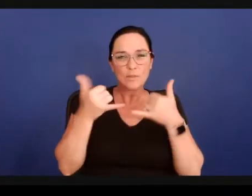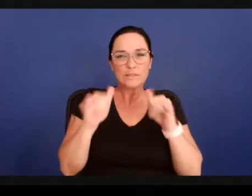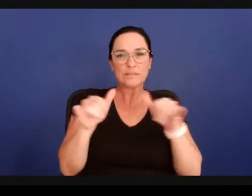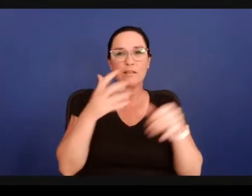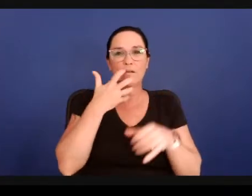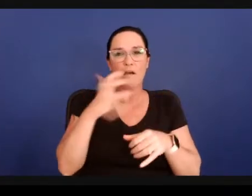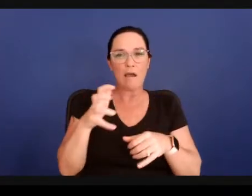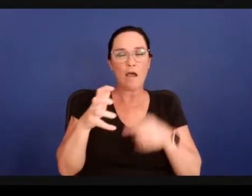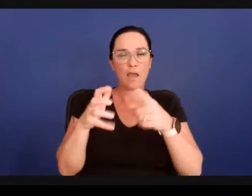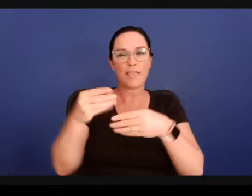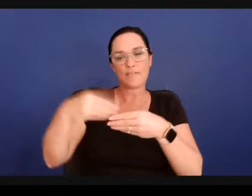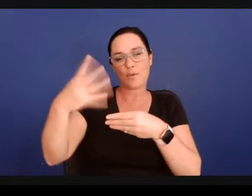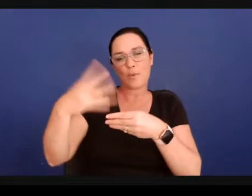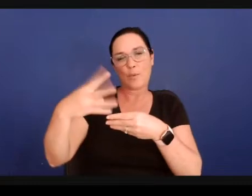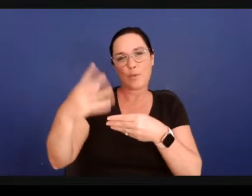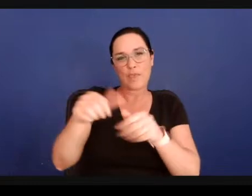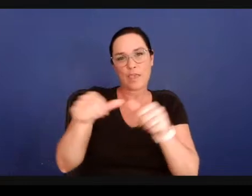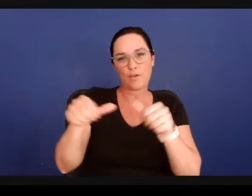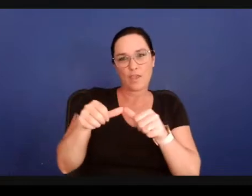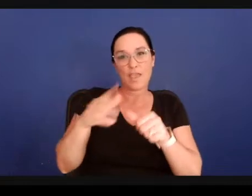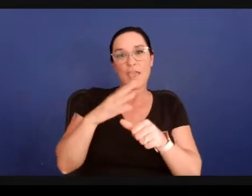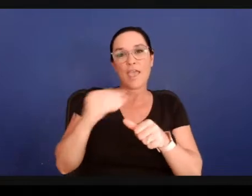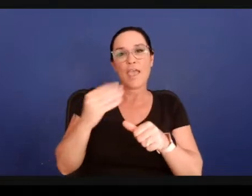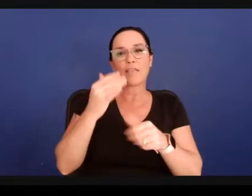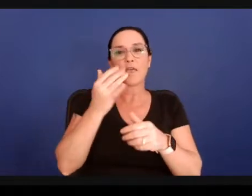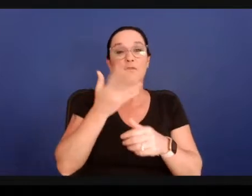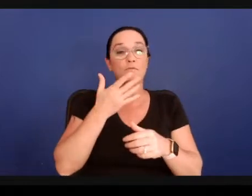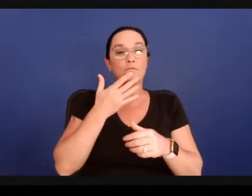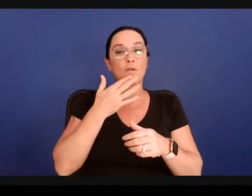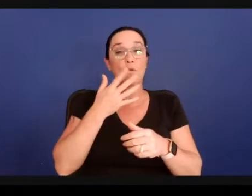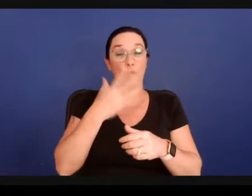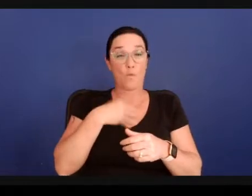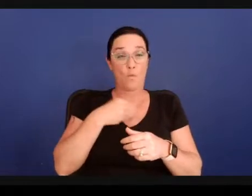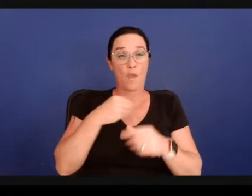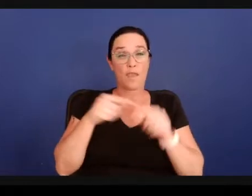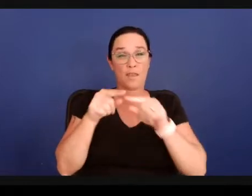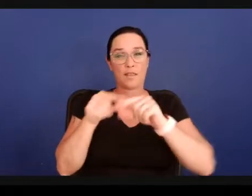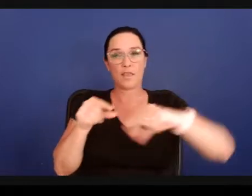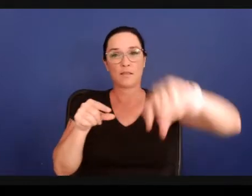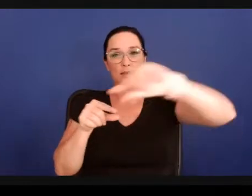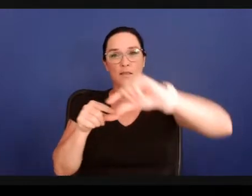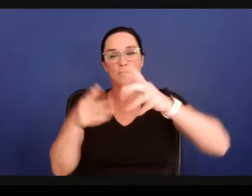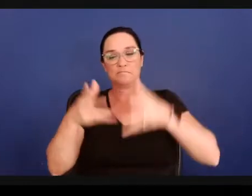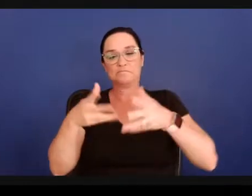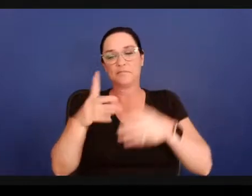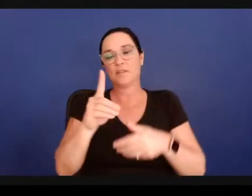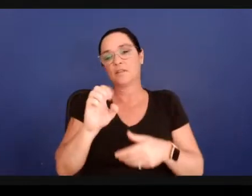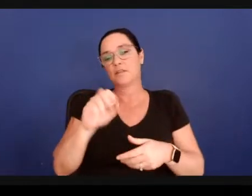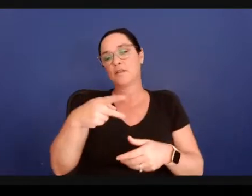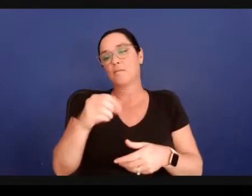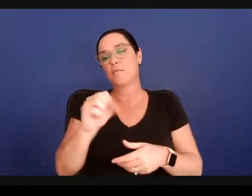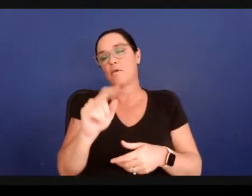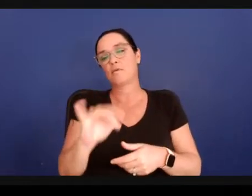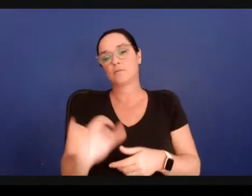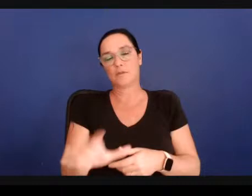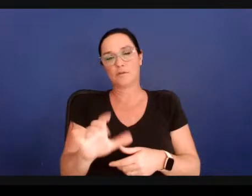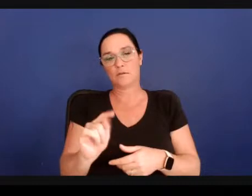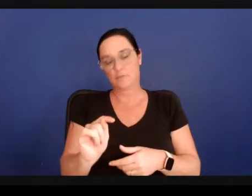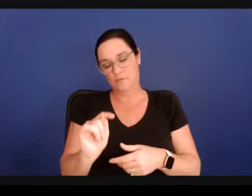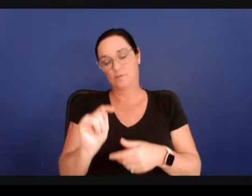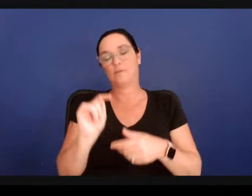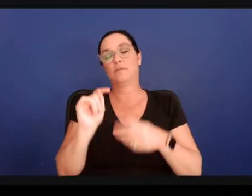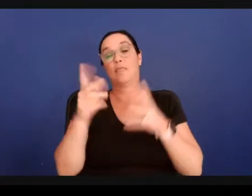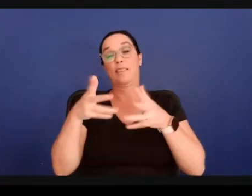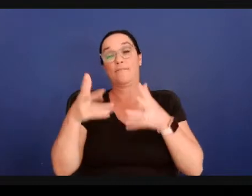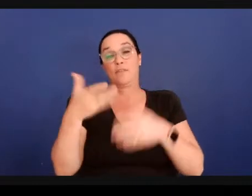there. And you see that discoloration as minerals deposit on those vents, around those vents. So that's